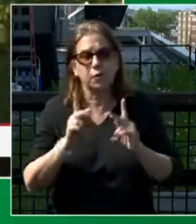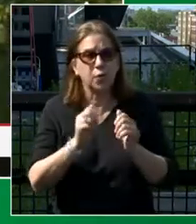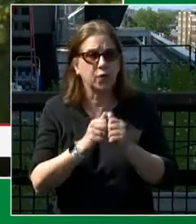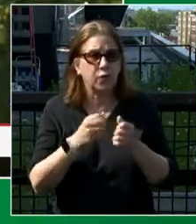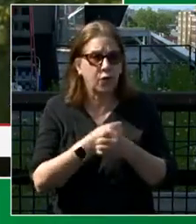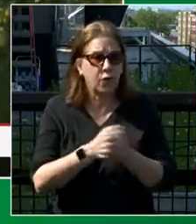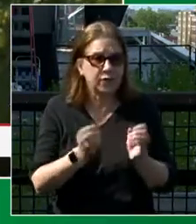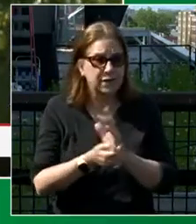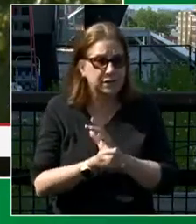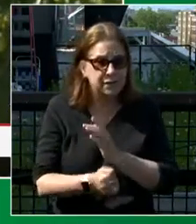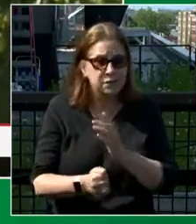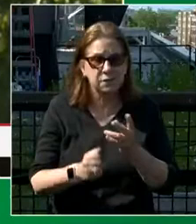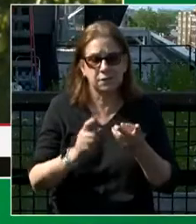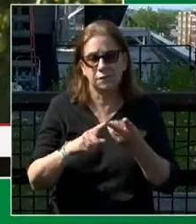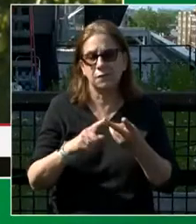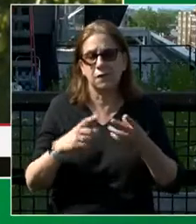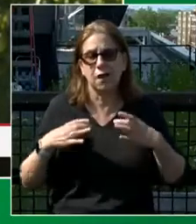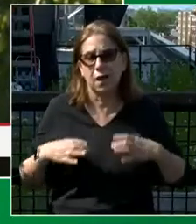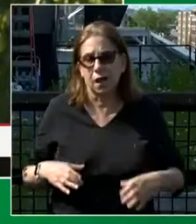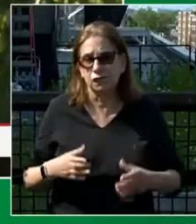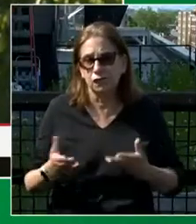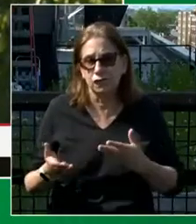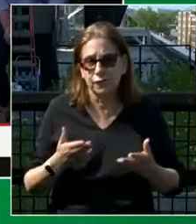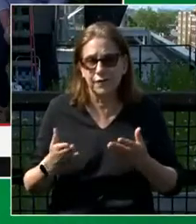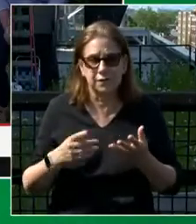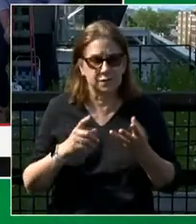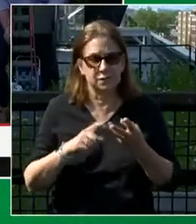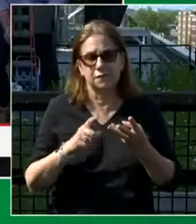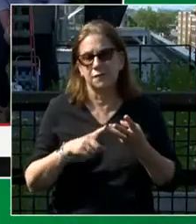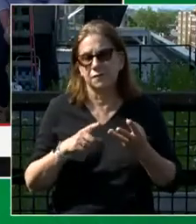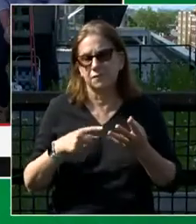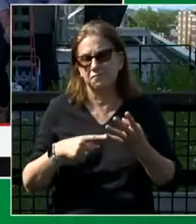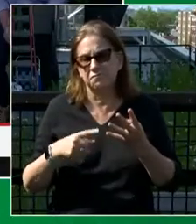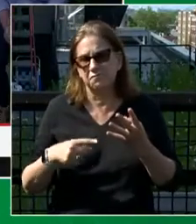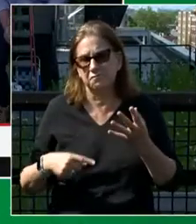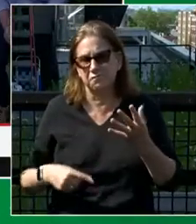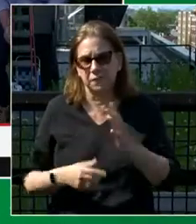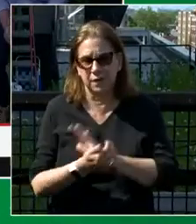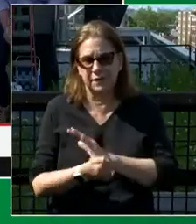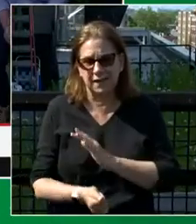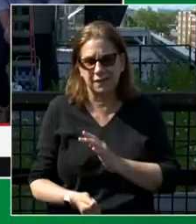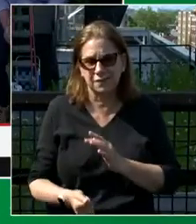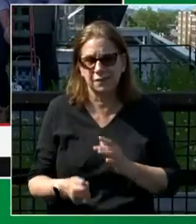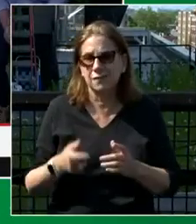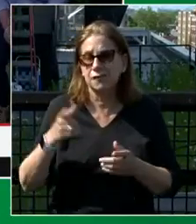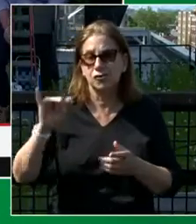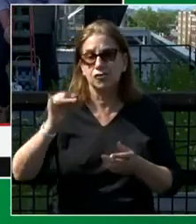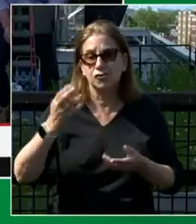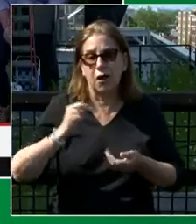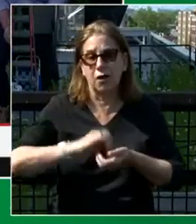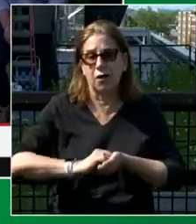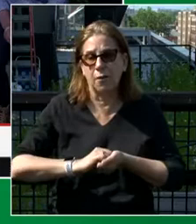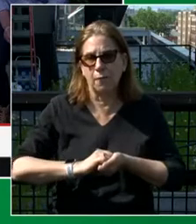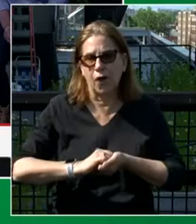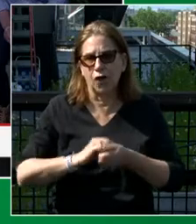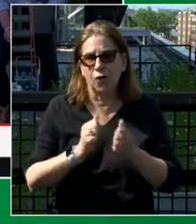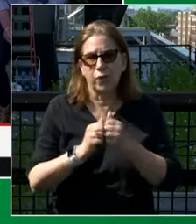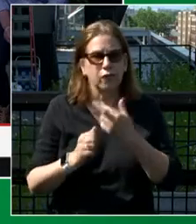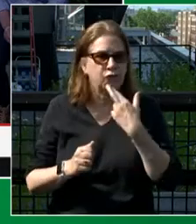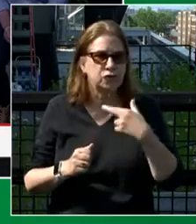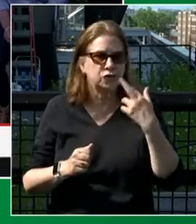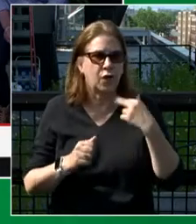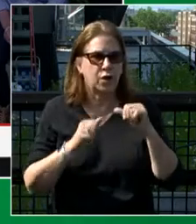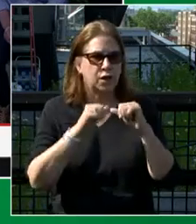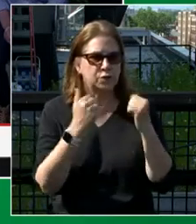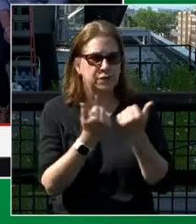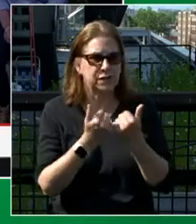that information as well. And I think we're going to work with the Restaurant Association Absolutely. to get that out. Okay, great. Yep, we're all sharing that information. Yep. So,